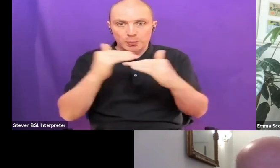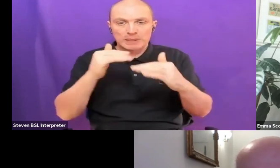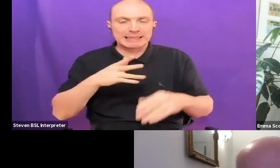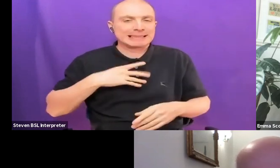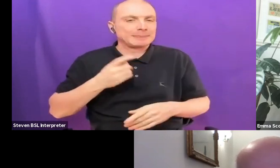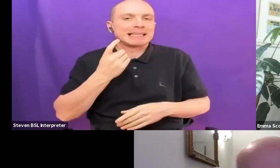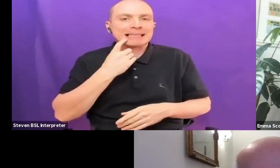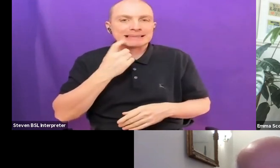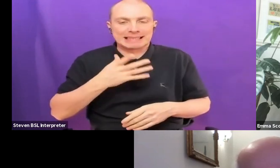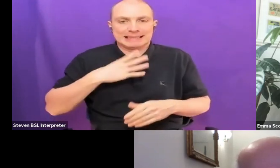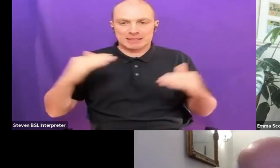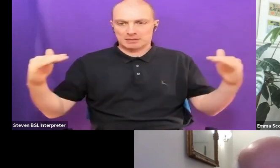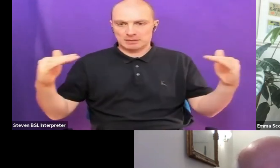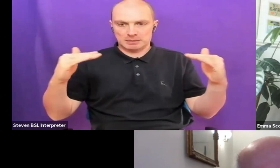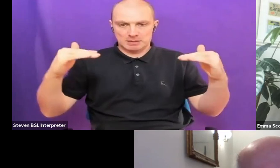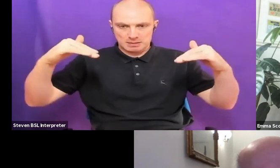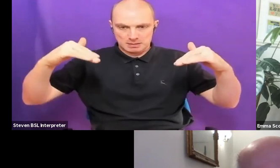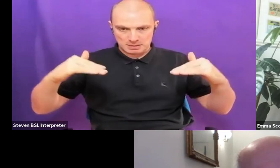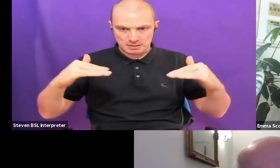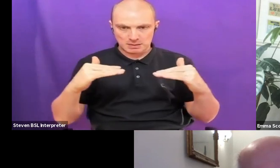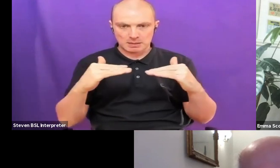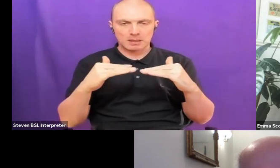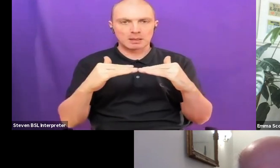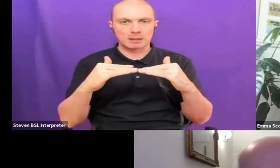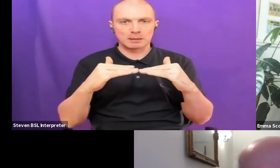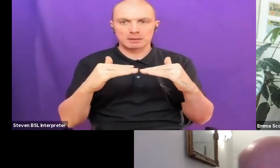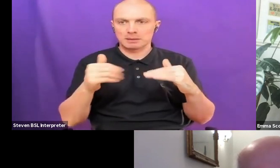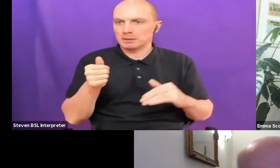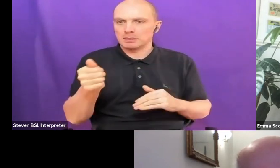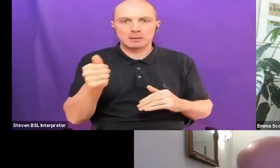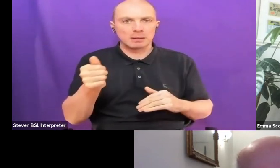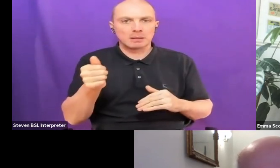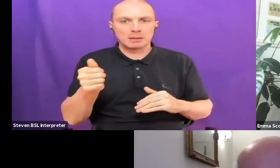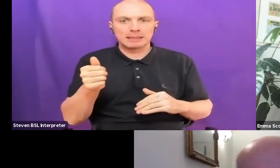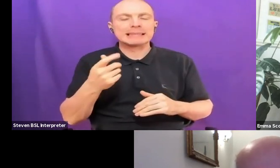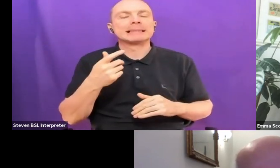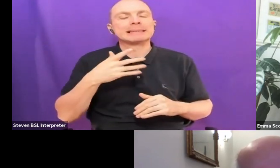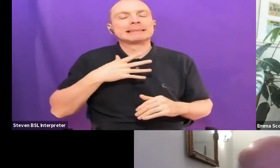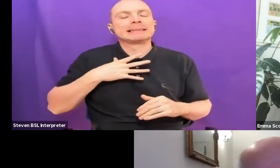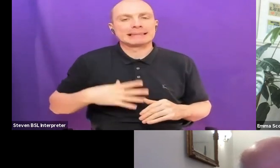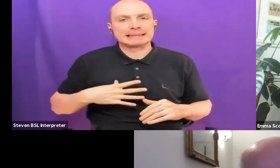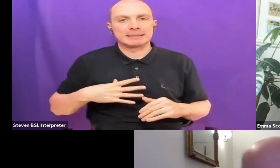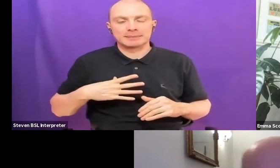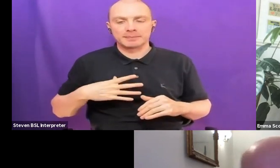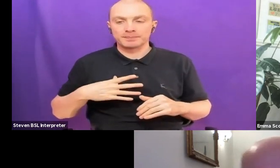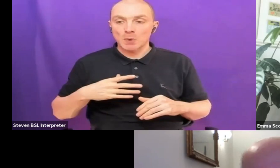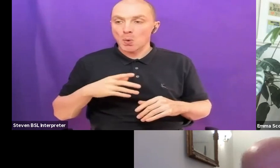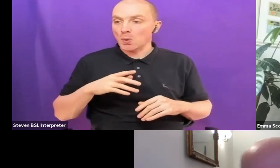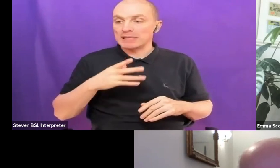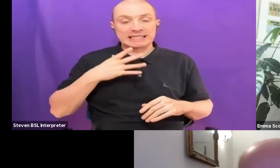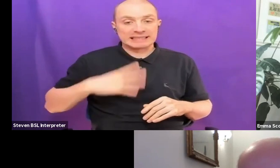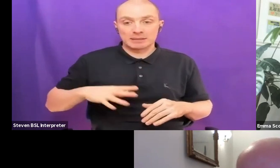or raised pavements. We need simple things like somewhere to sit or lean against, and